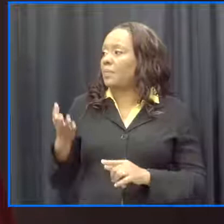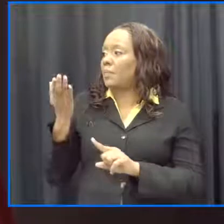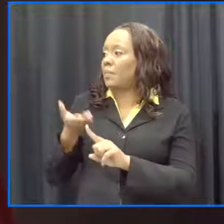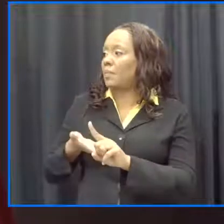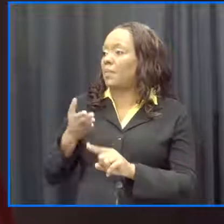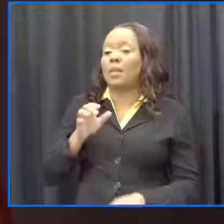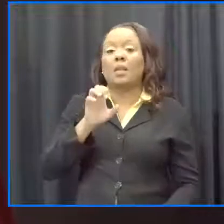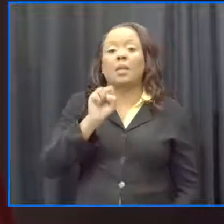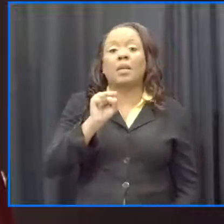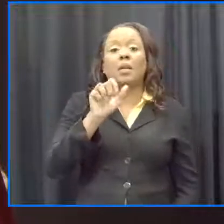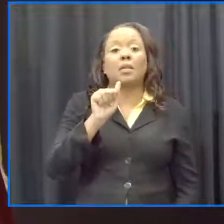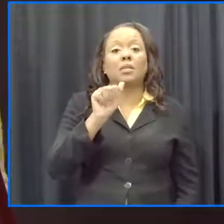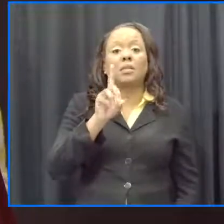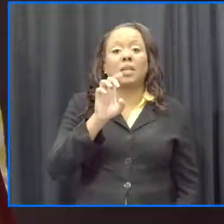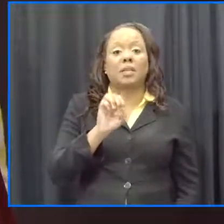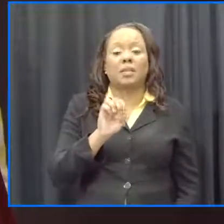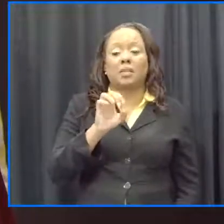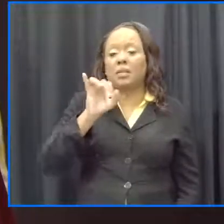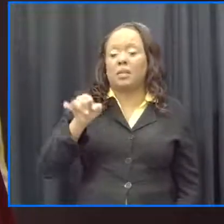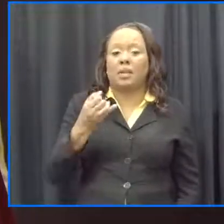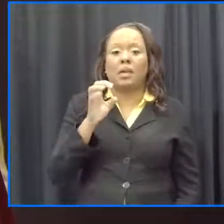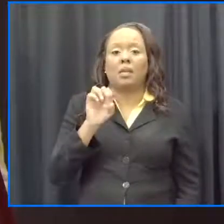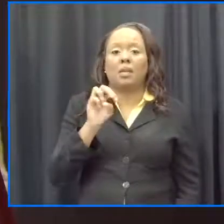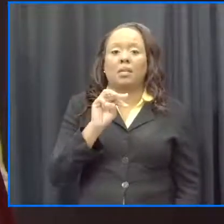Ms. Sade Gemont.